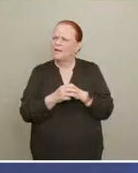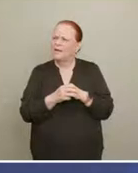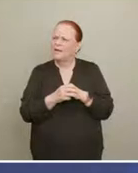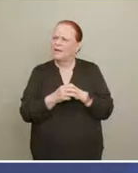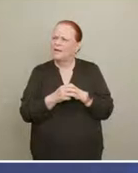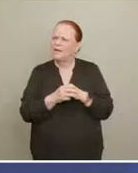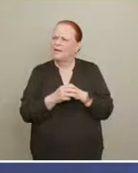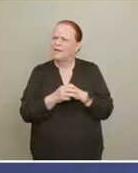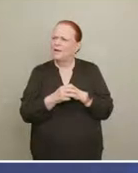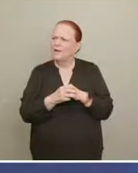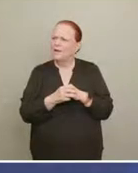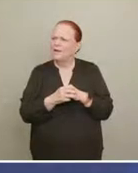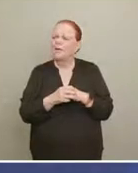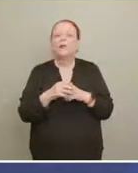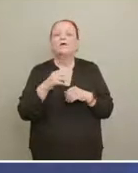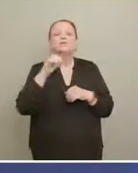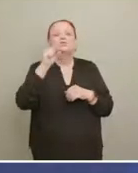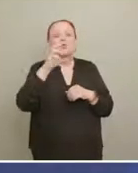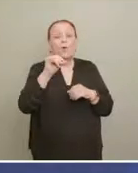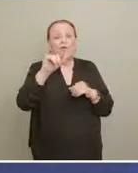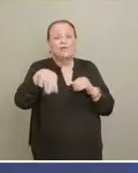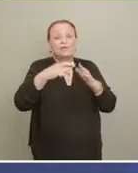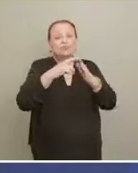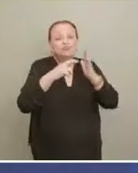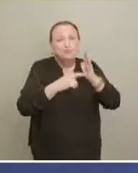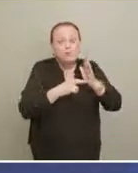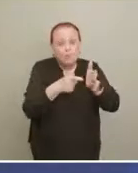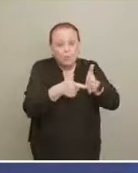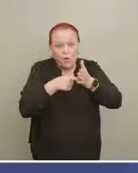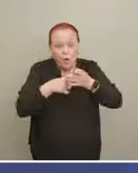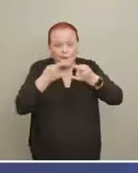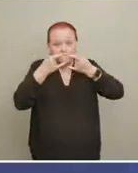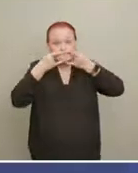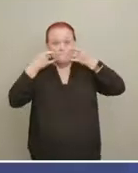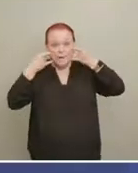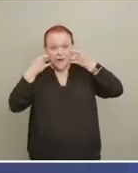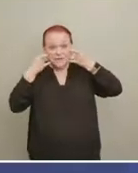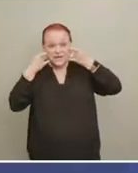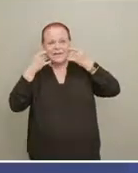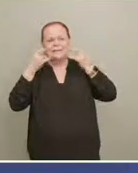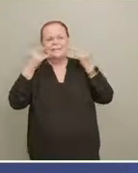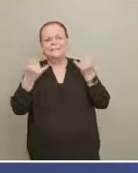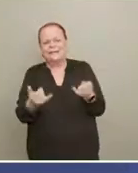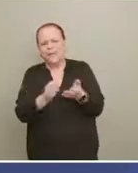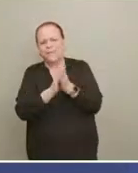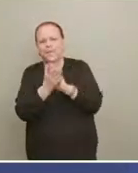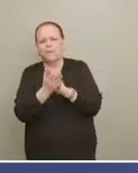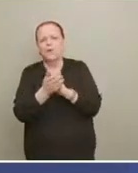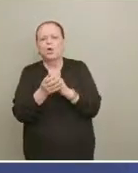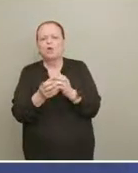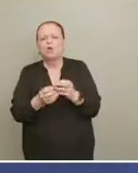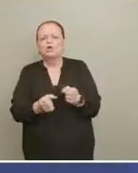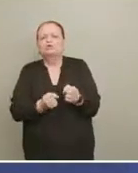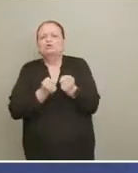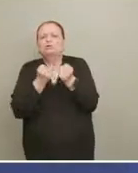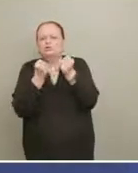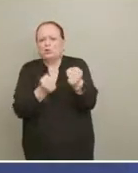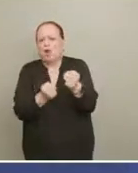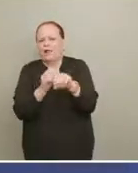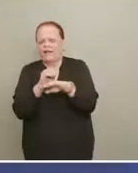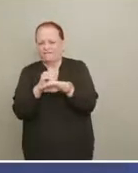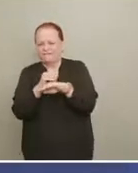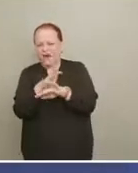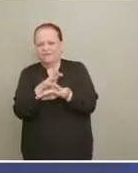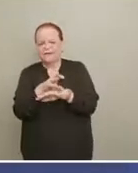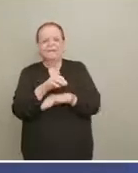a mandate to a strongly recommended, and let me speak to that later on in a few minutes. Let me finish the